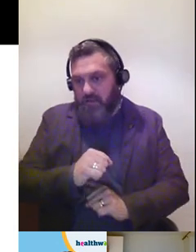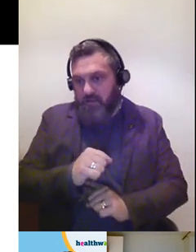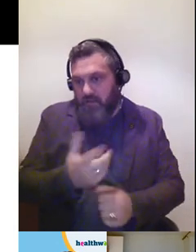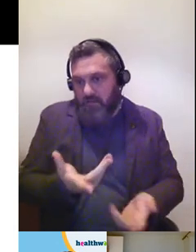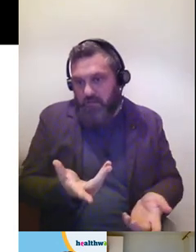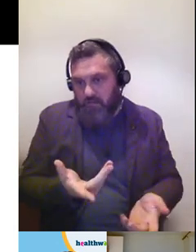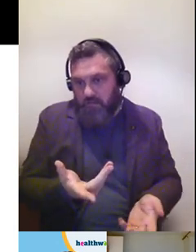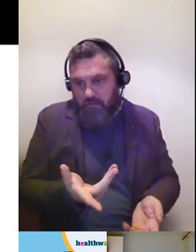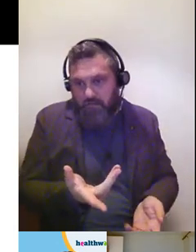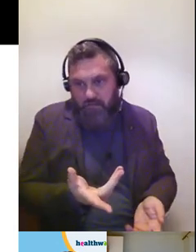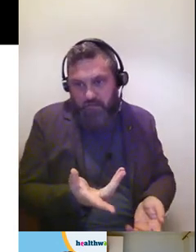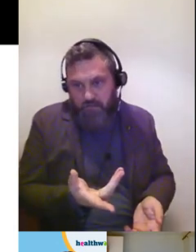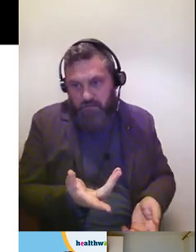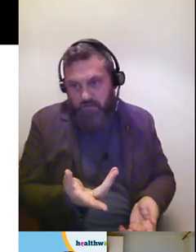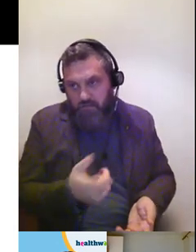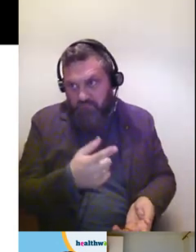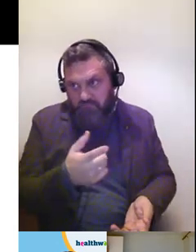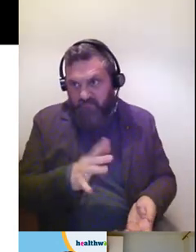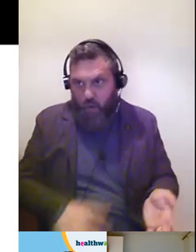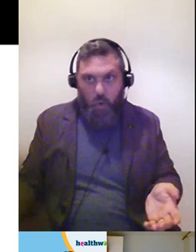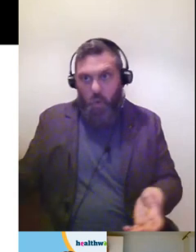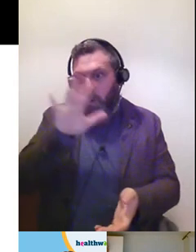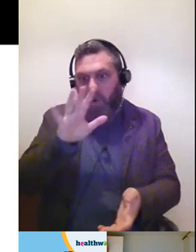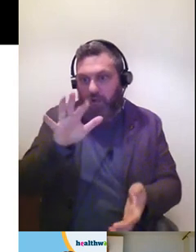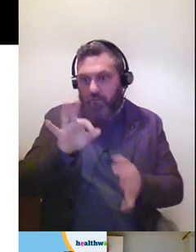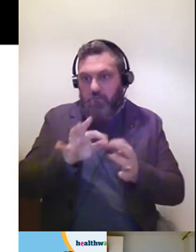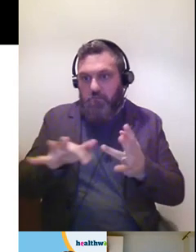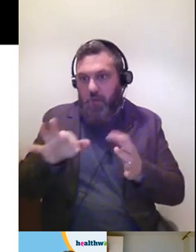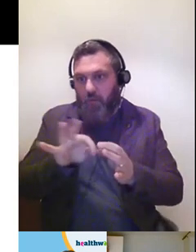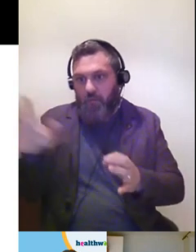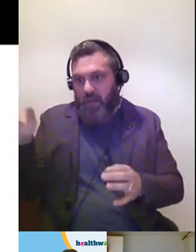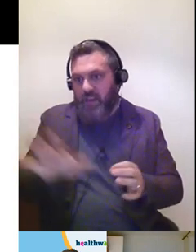that we have across the whole of the partnership.